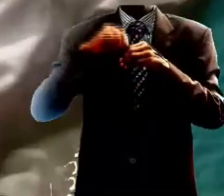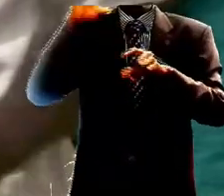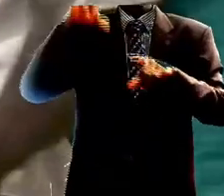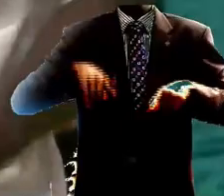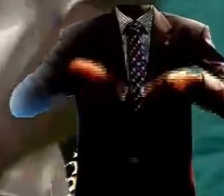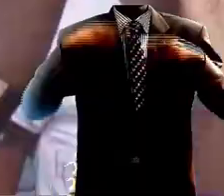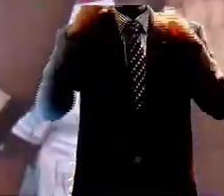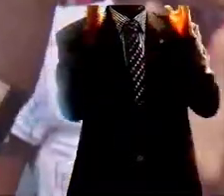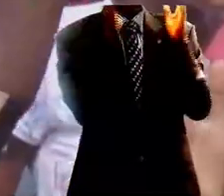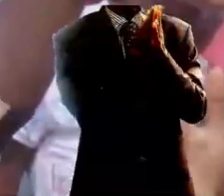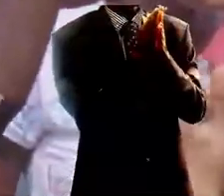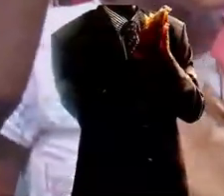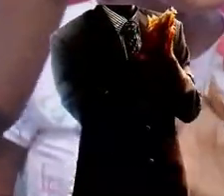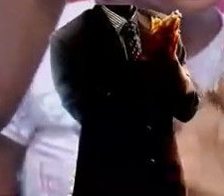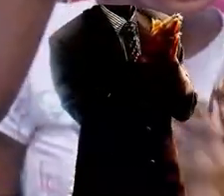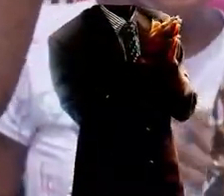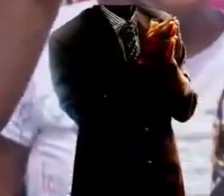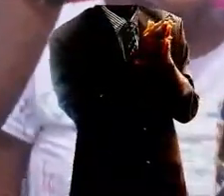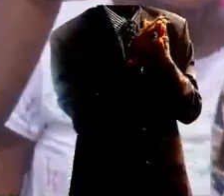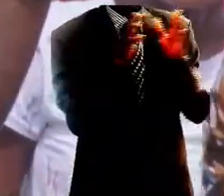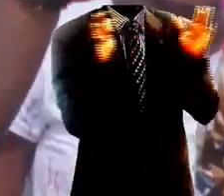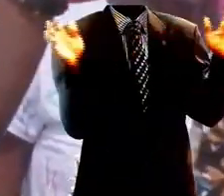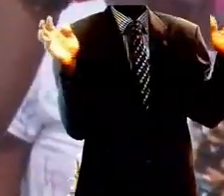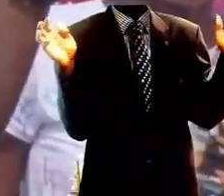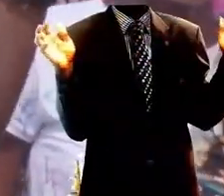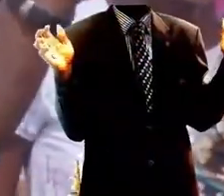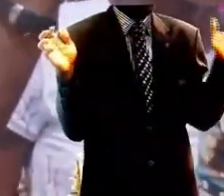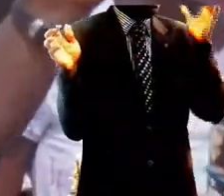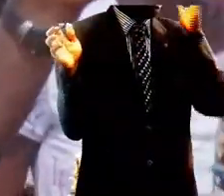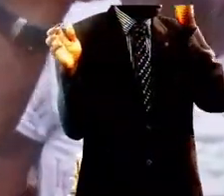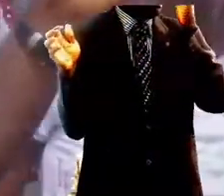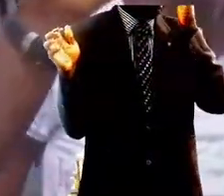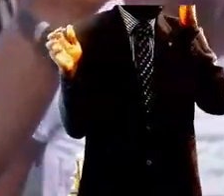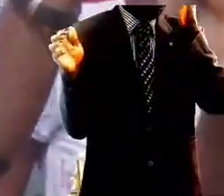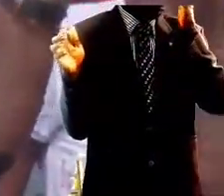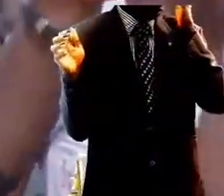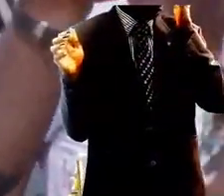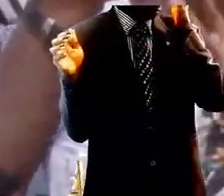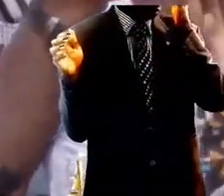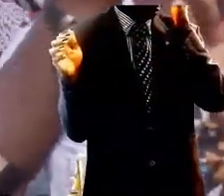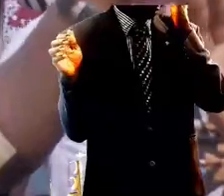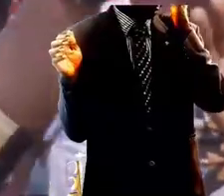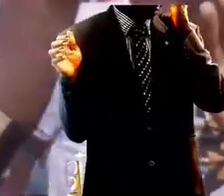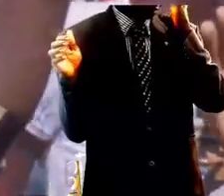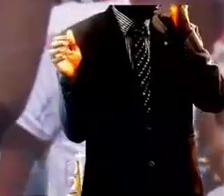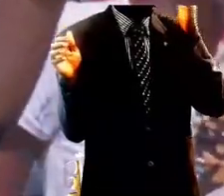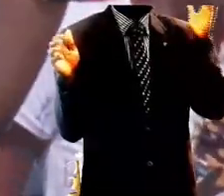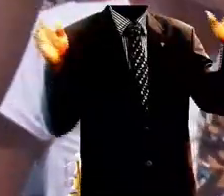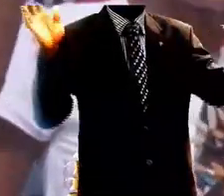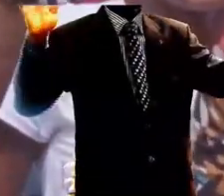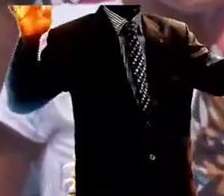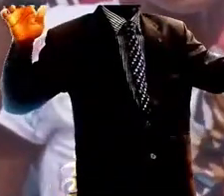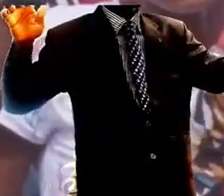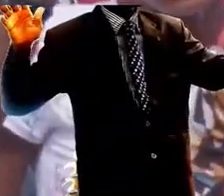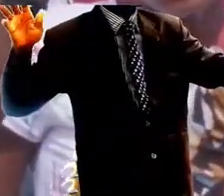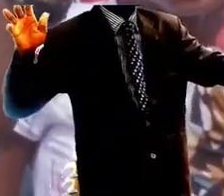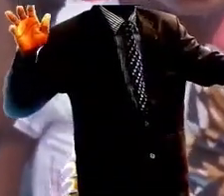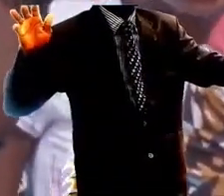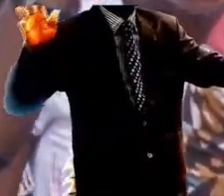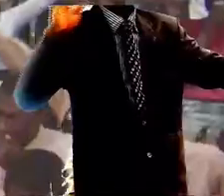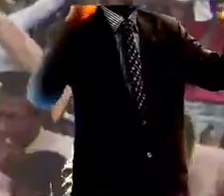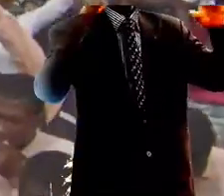yourself. Amen, amen that reaches the ears of God in heaven. Amen. That brings the